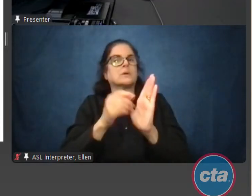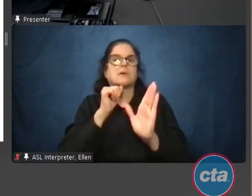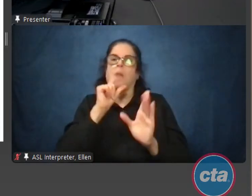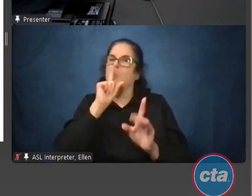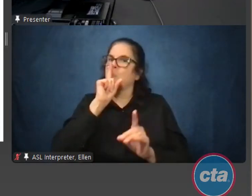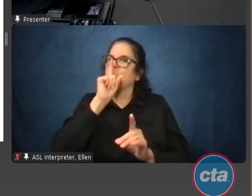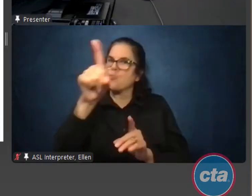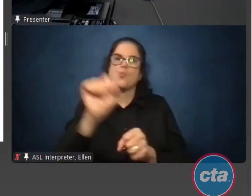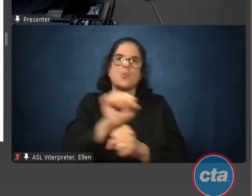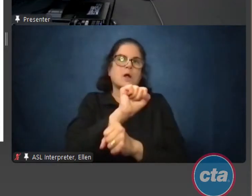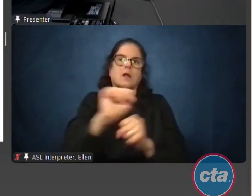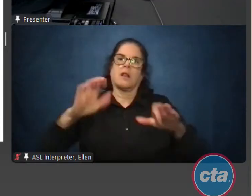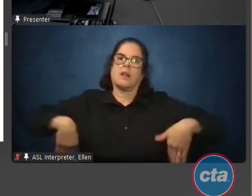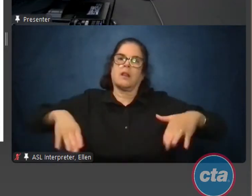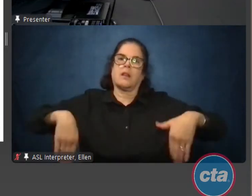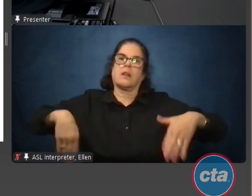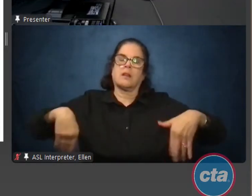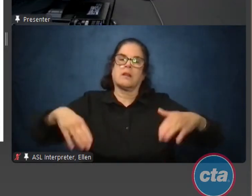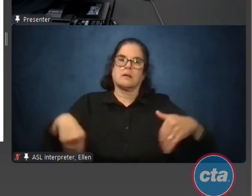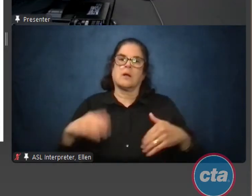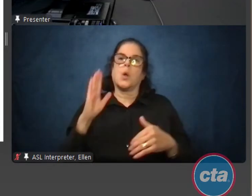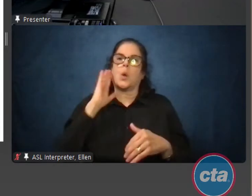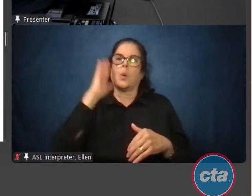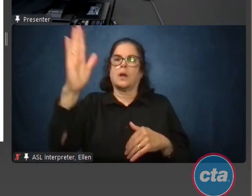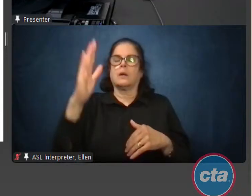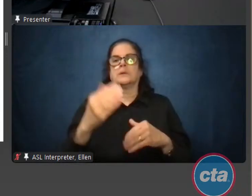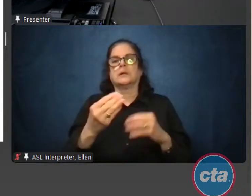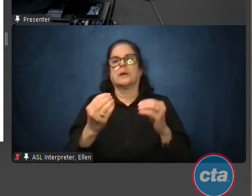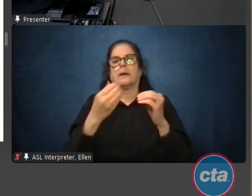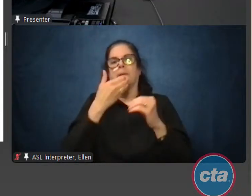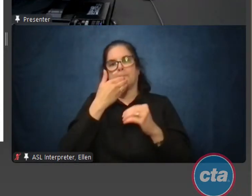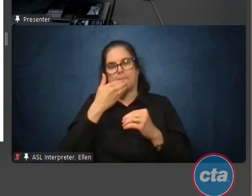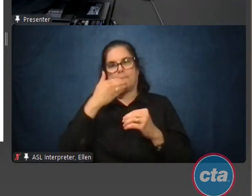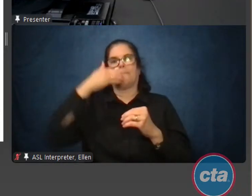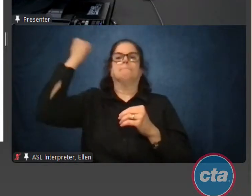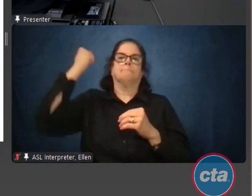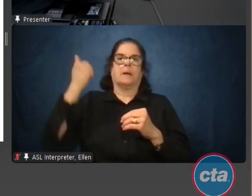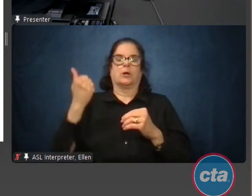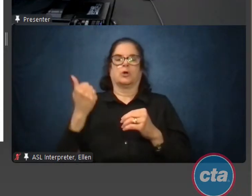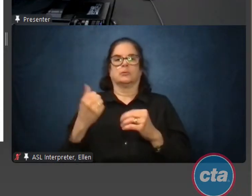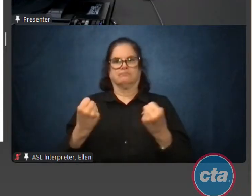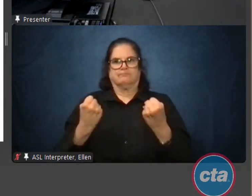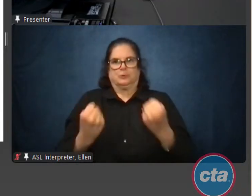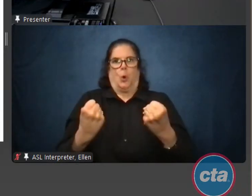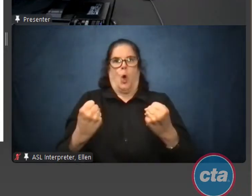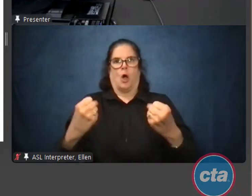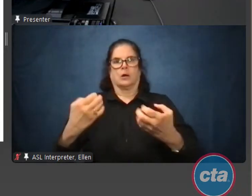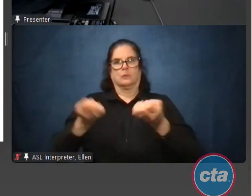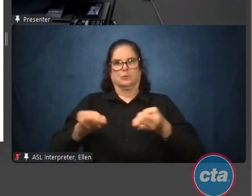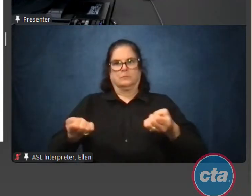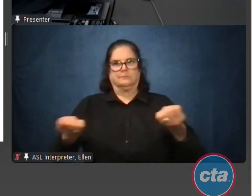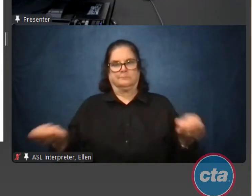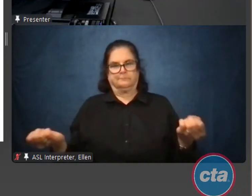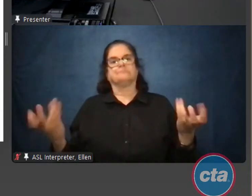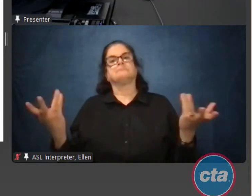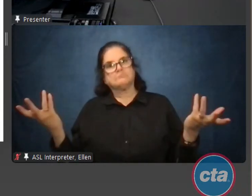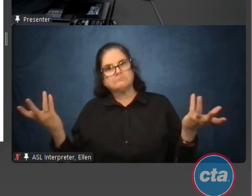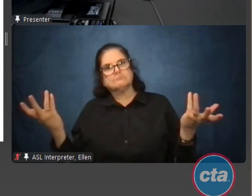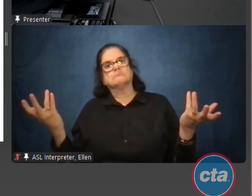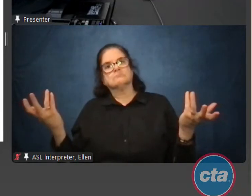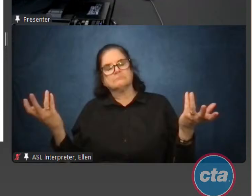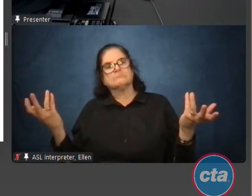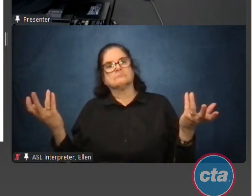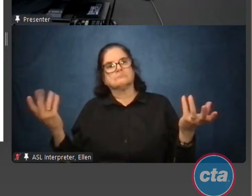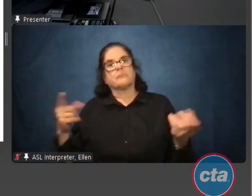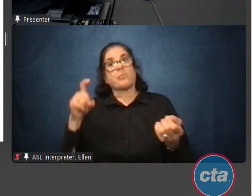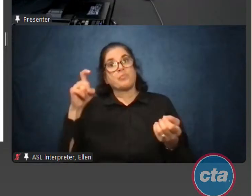real screens will be in a much more put together enclosure that's more sturdy. But yeah, I think it